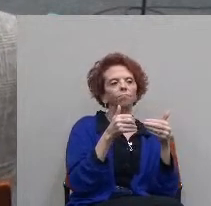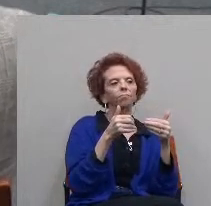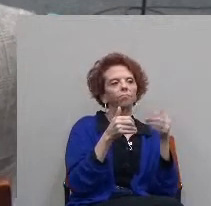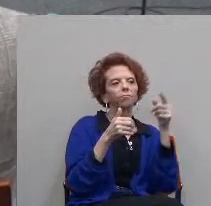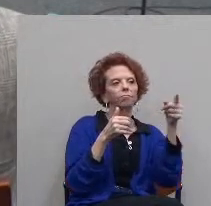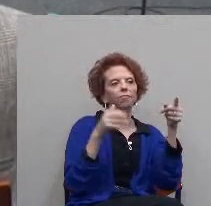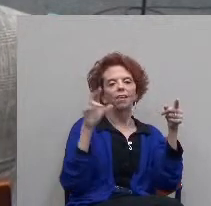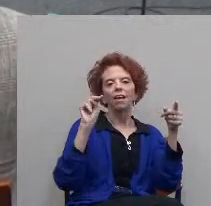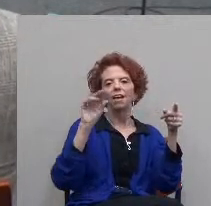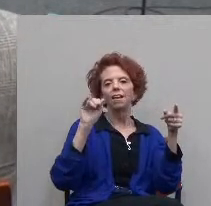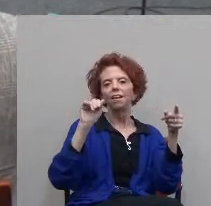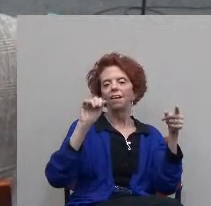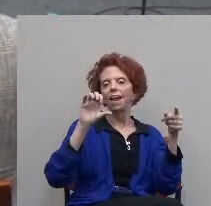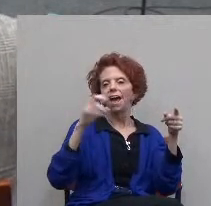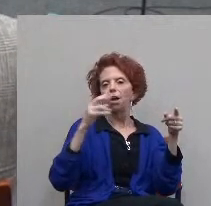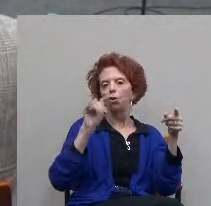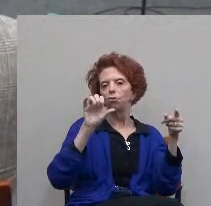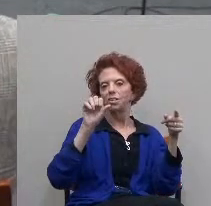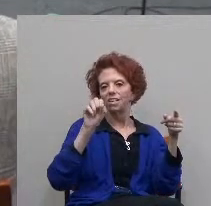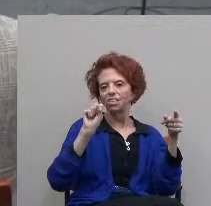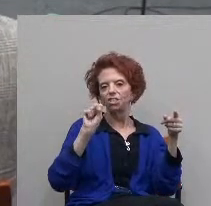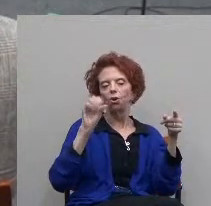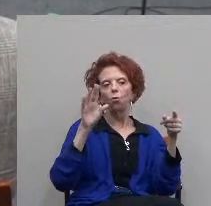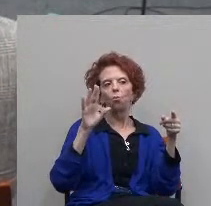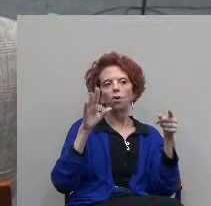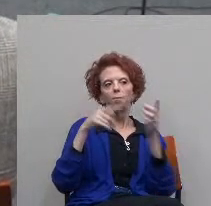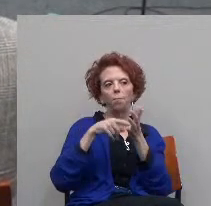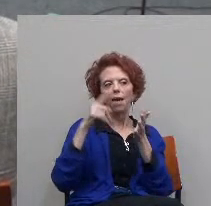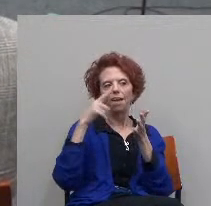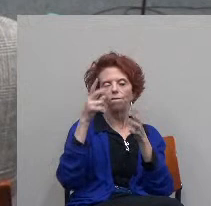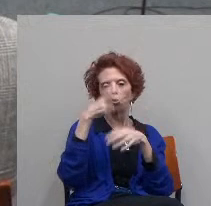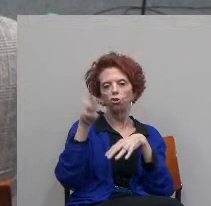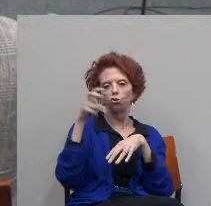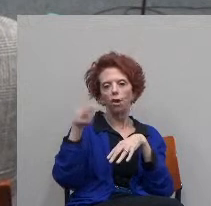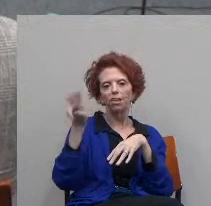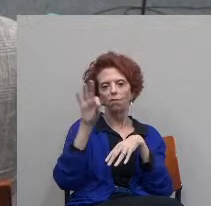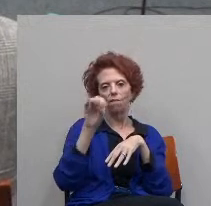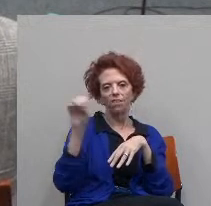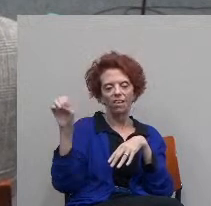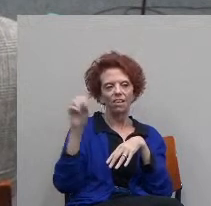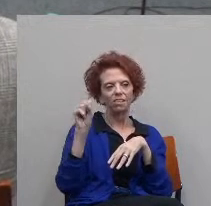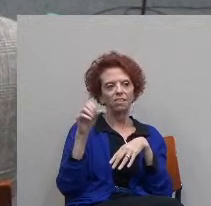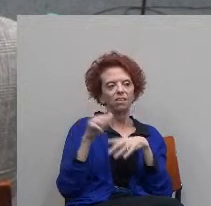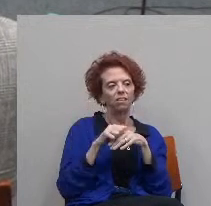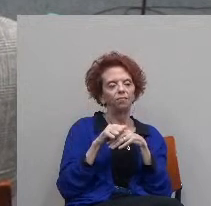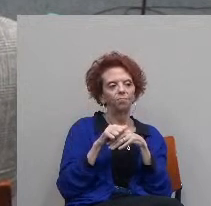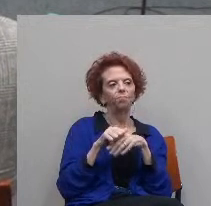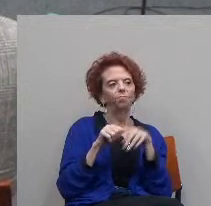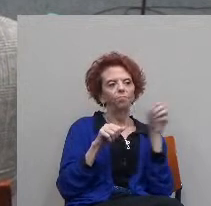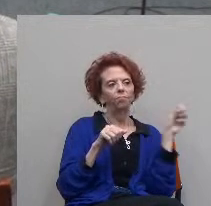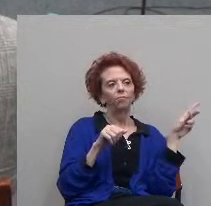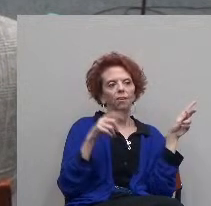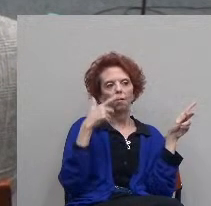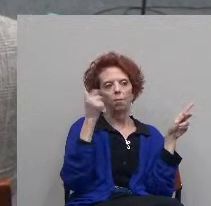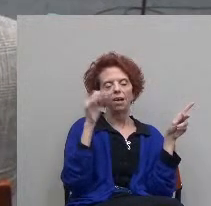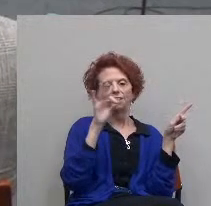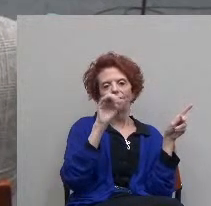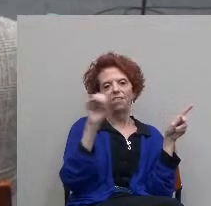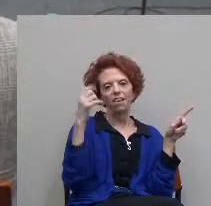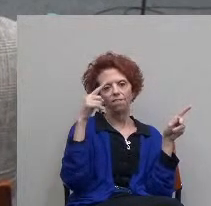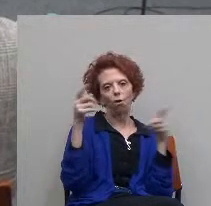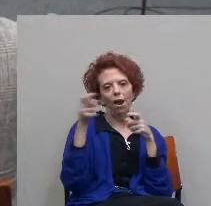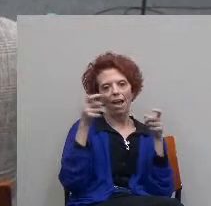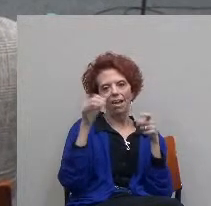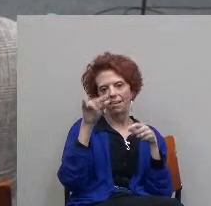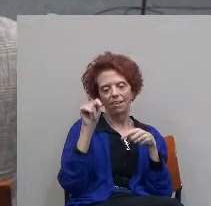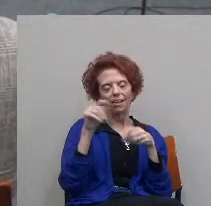clear, That would pay for the transfer fees, because I don't want us to have to pay for. We There's can like a cover, fee. they have to pay for it. Okay, because there's a fee for